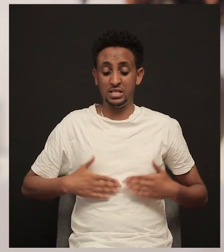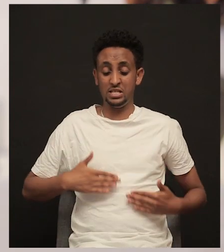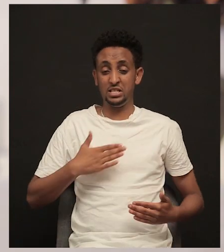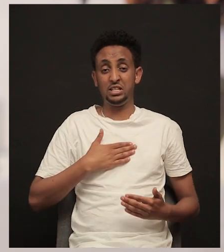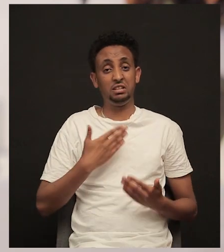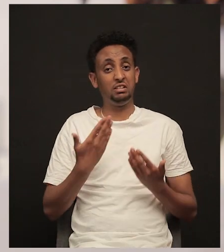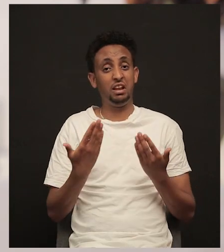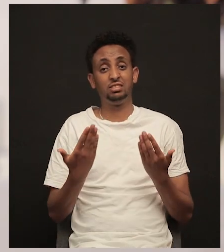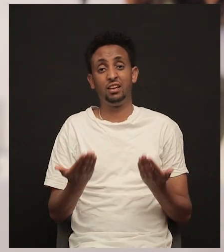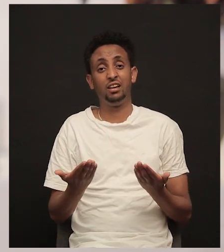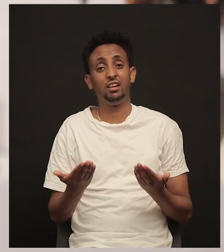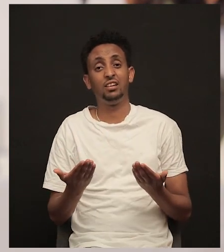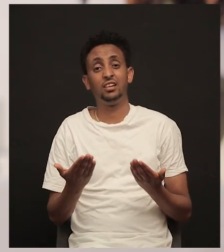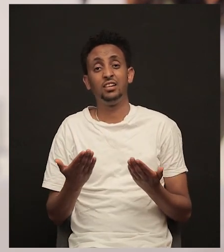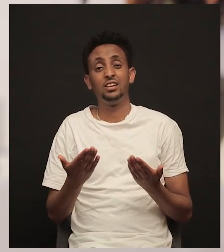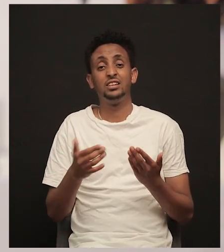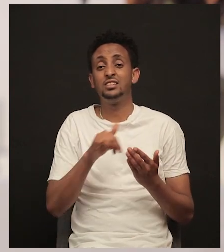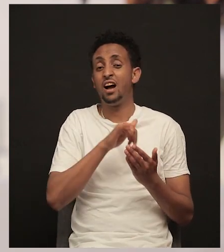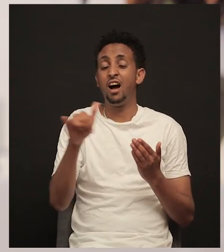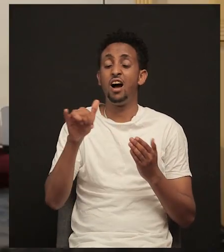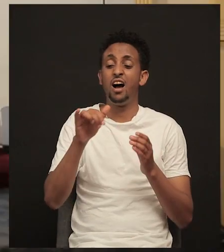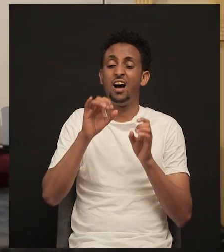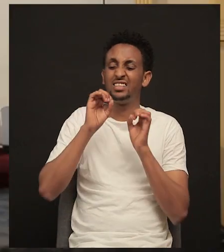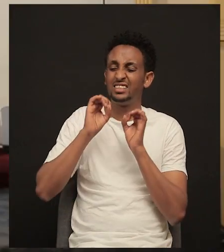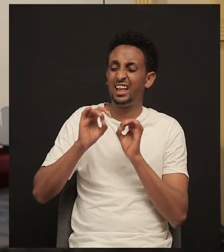yihaidalem manenate